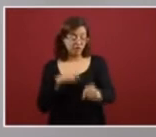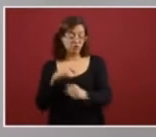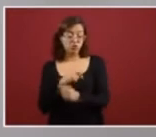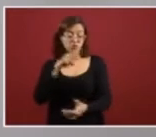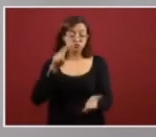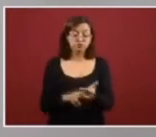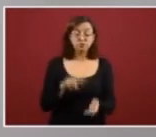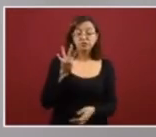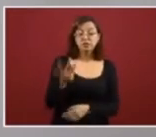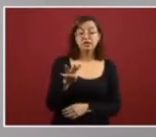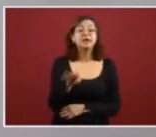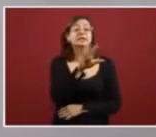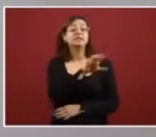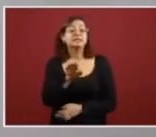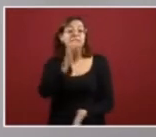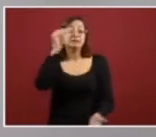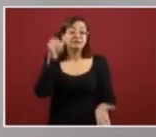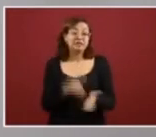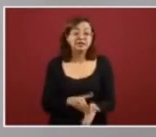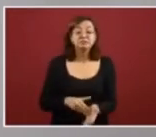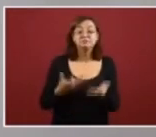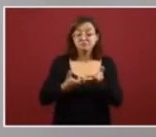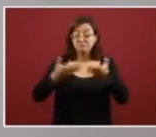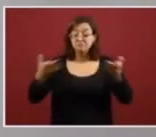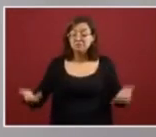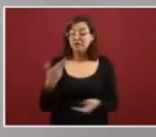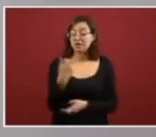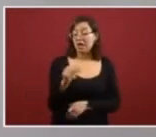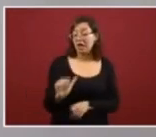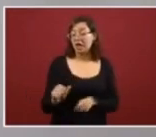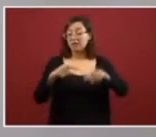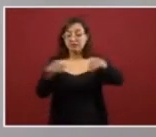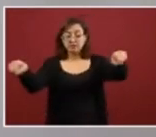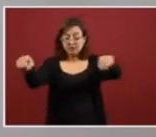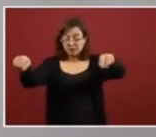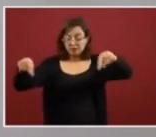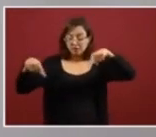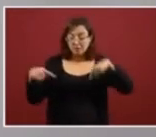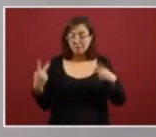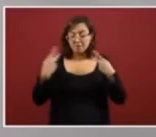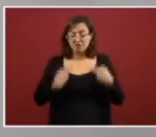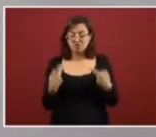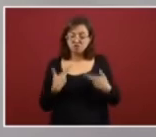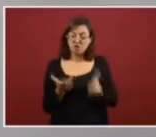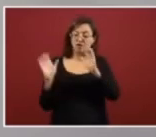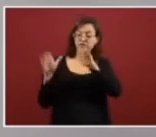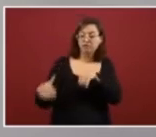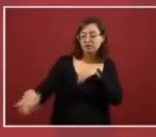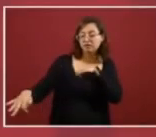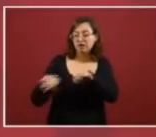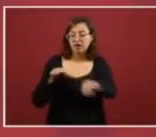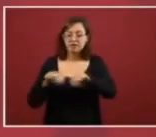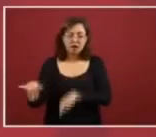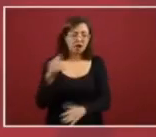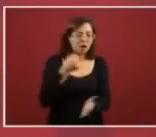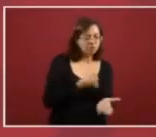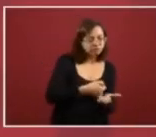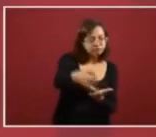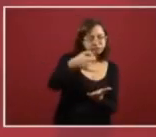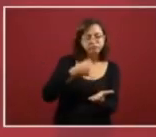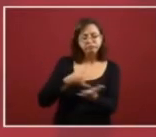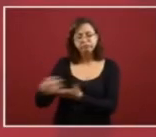500,000 hectáreas, 500,000 hectares, están trabajando como sembradores. They are working as